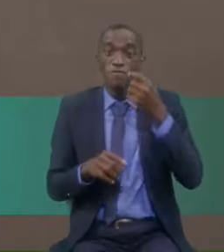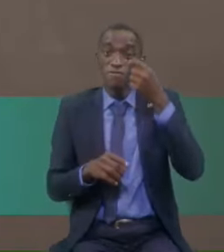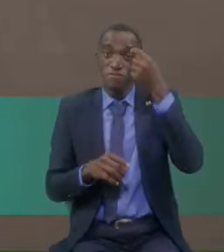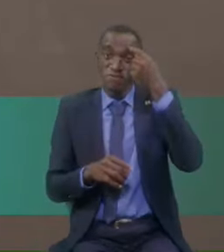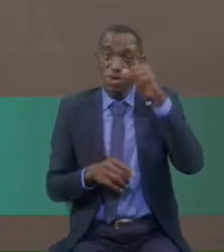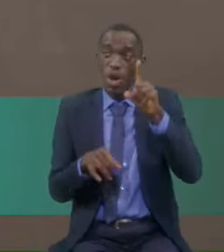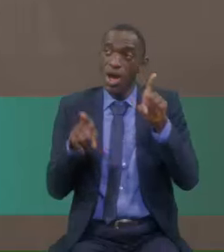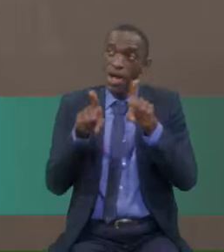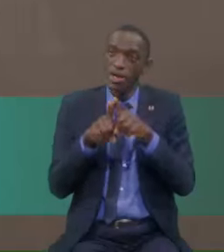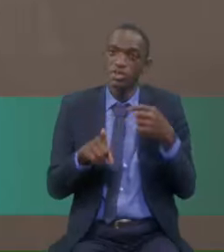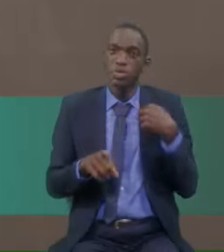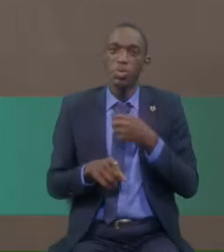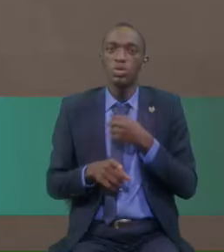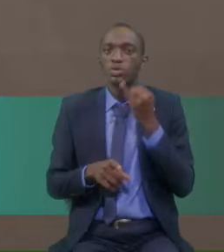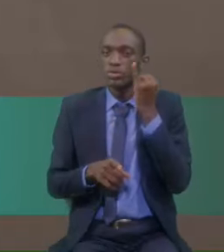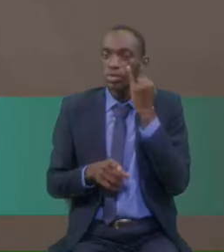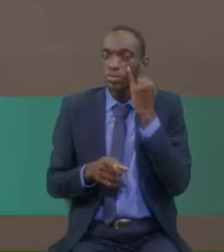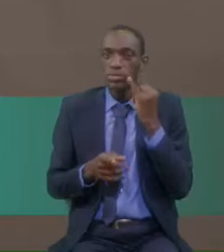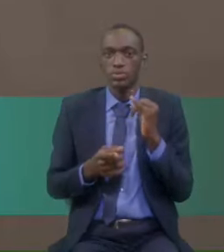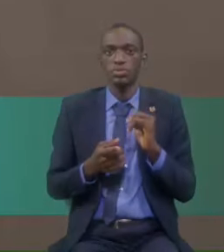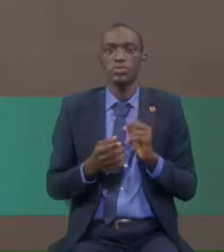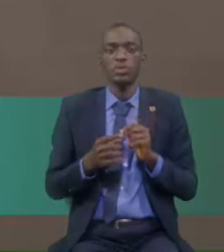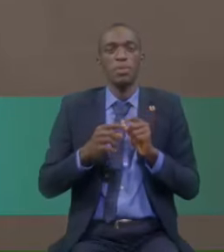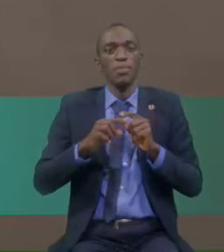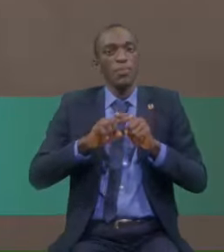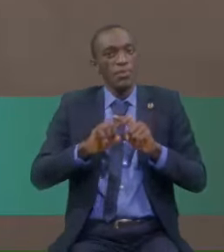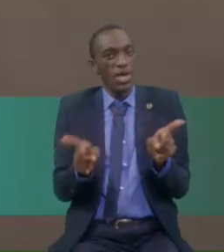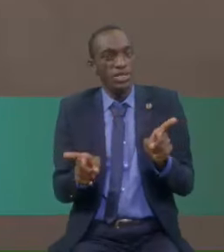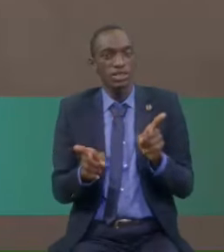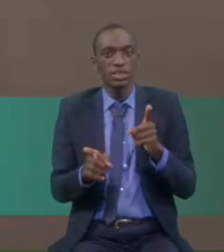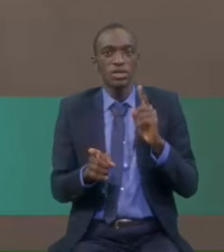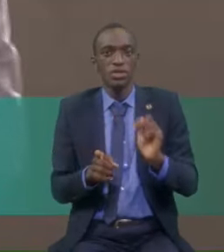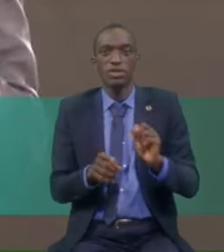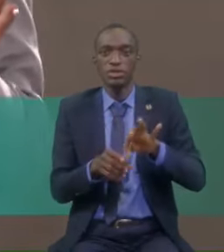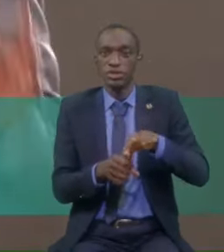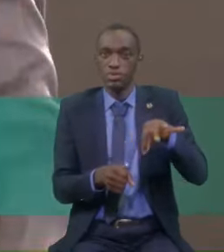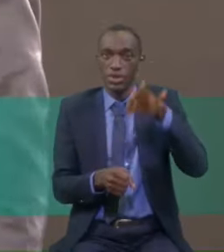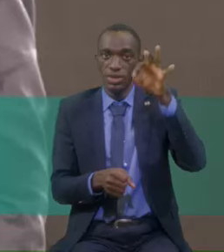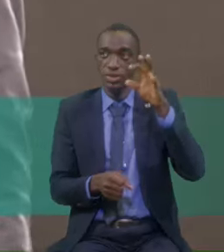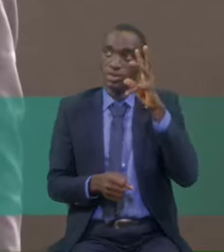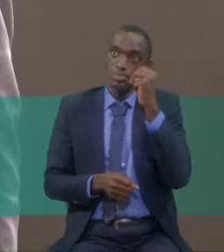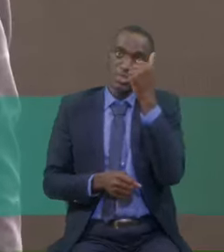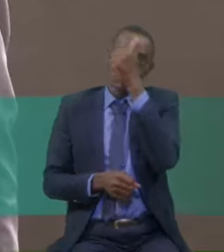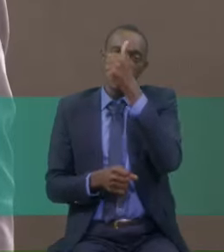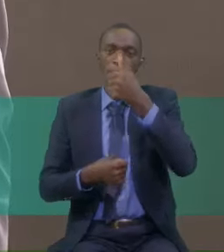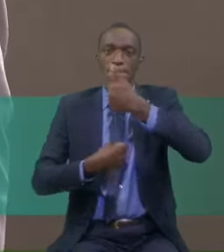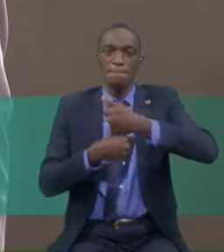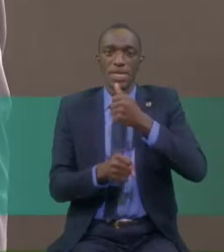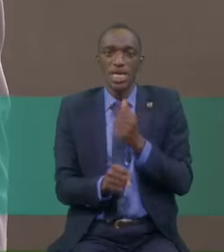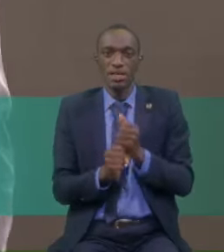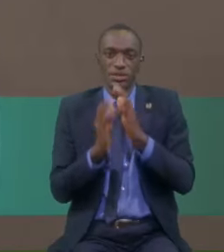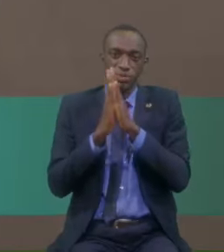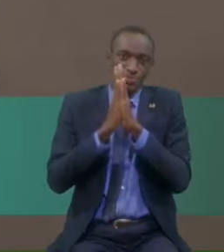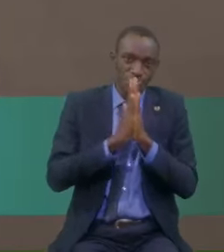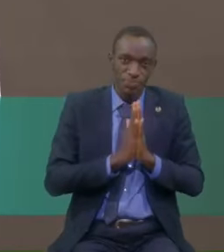ought, but the Spirit himself maketh intercession for